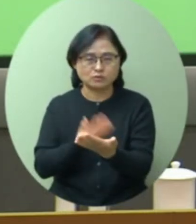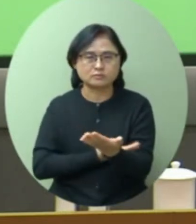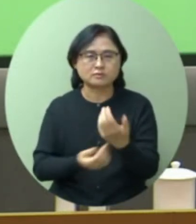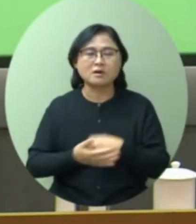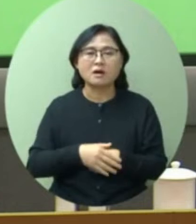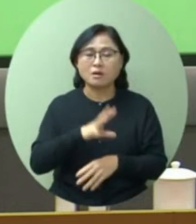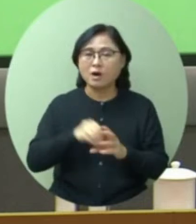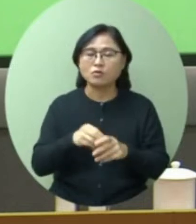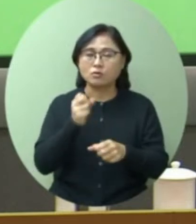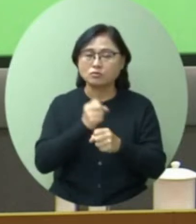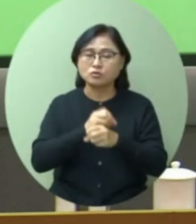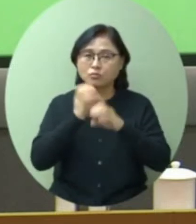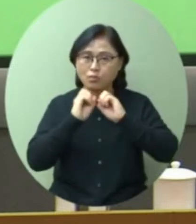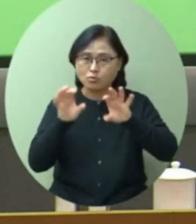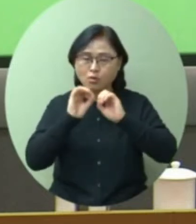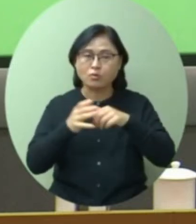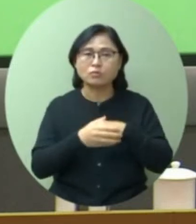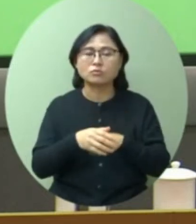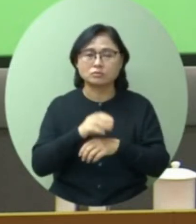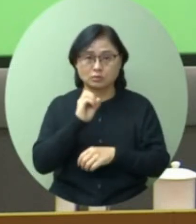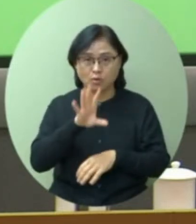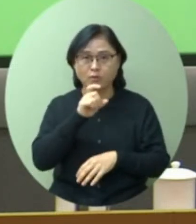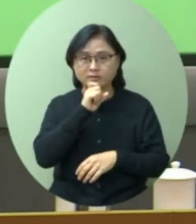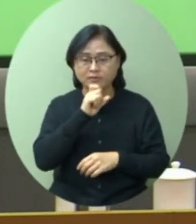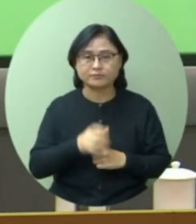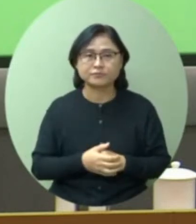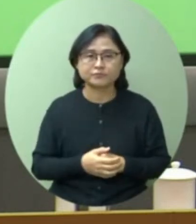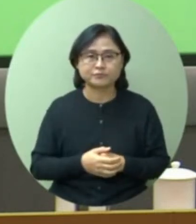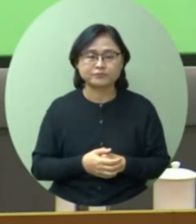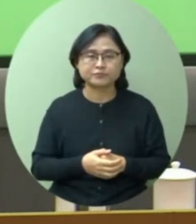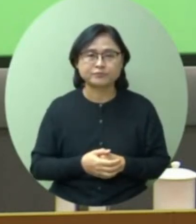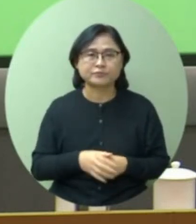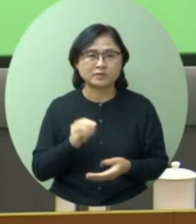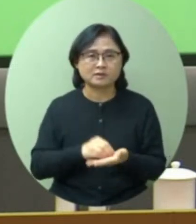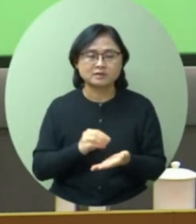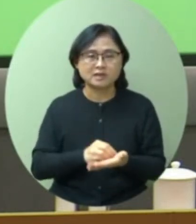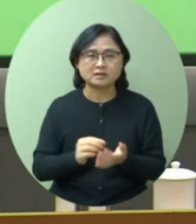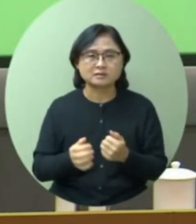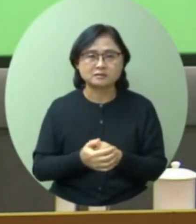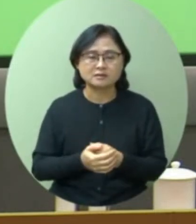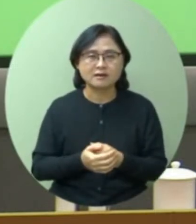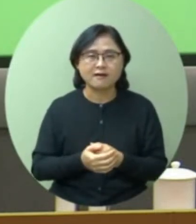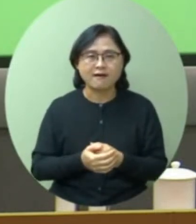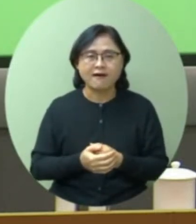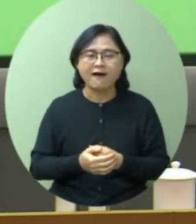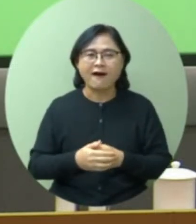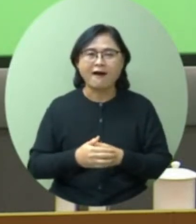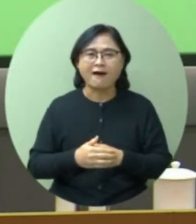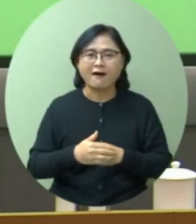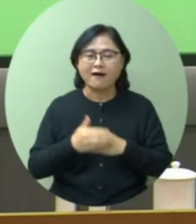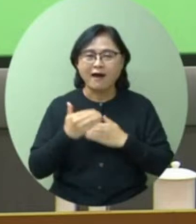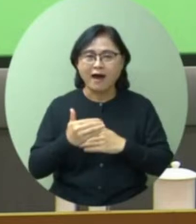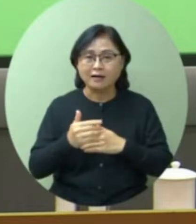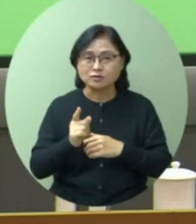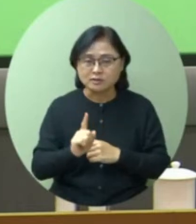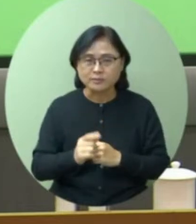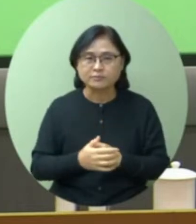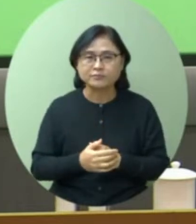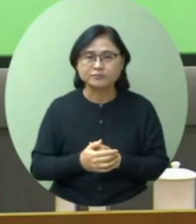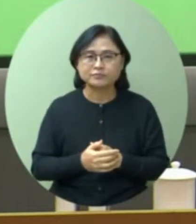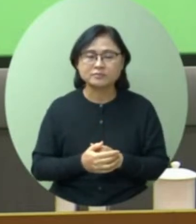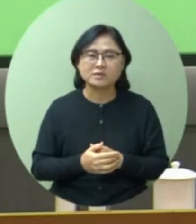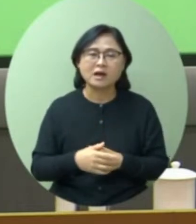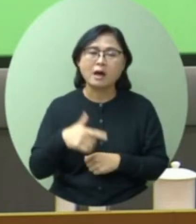why we propose standards, as you can see in the policy address. A